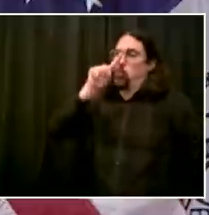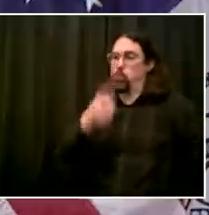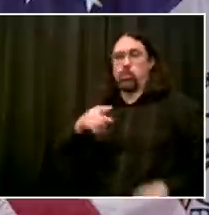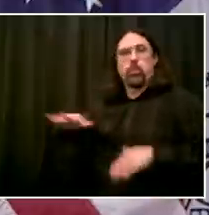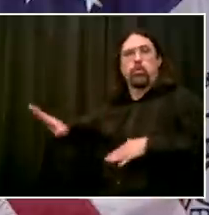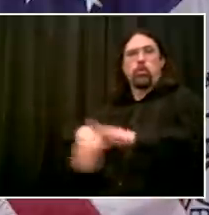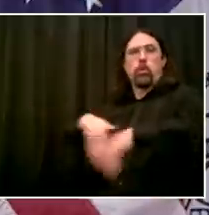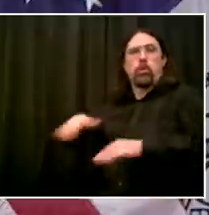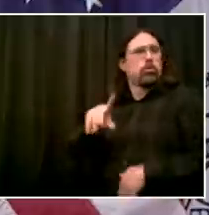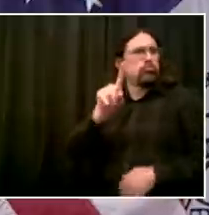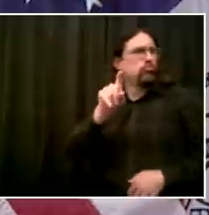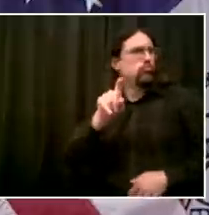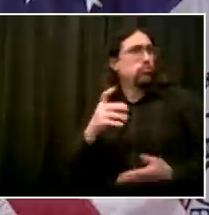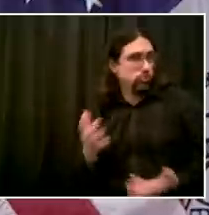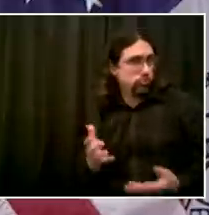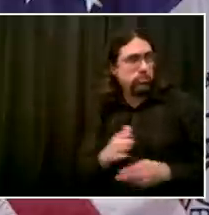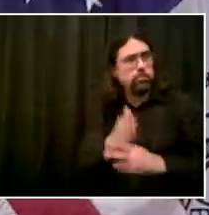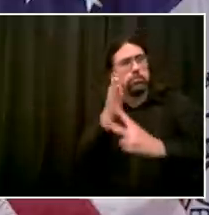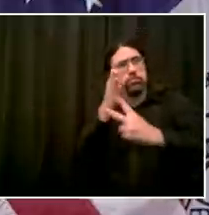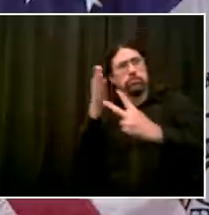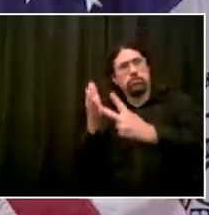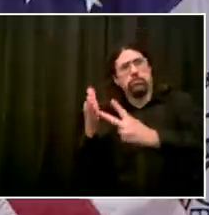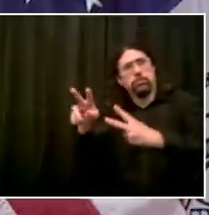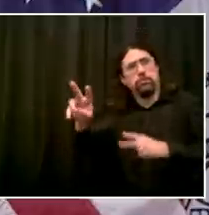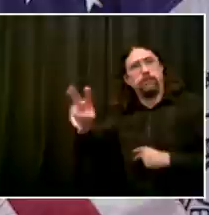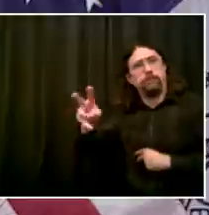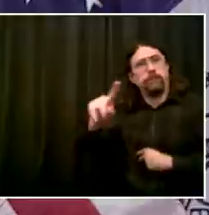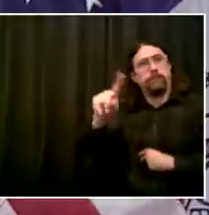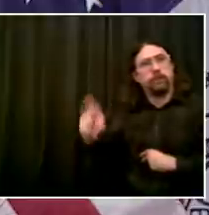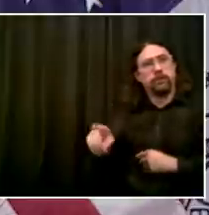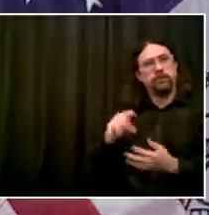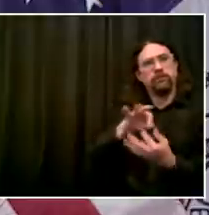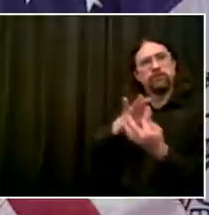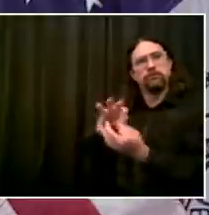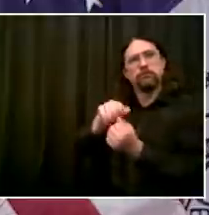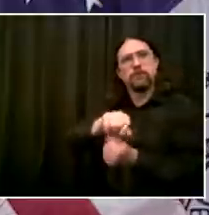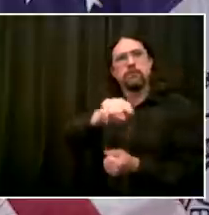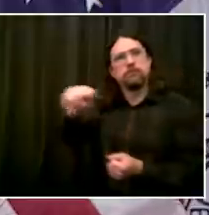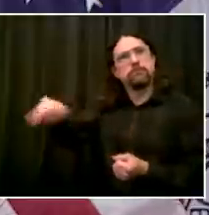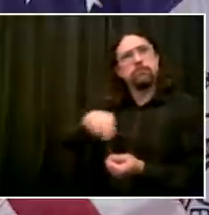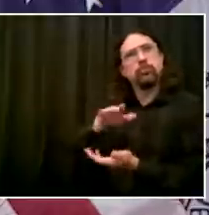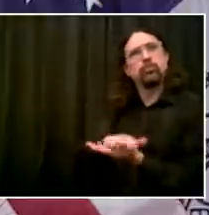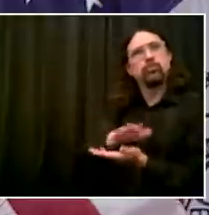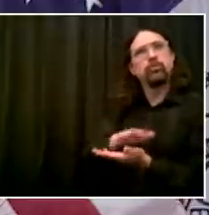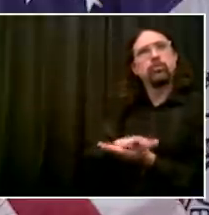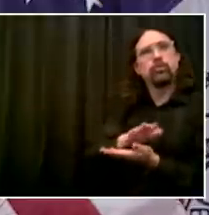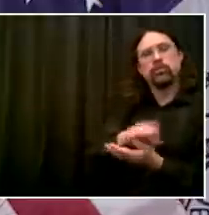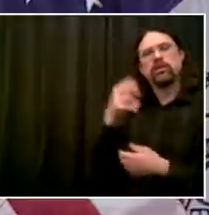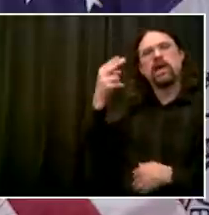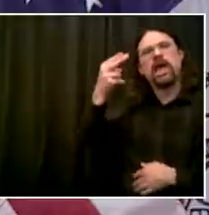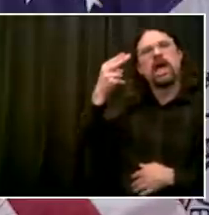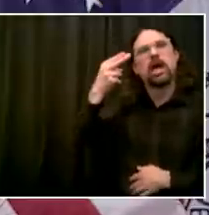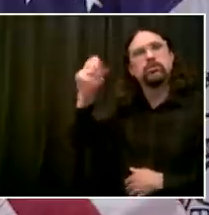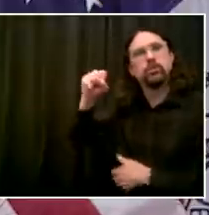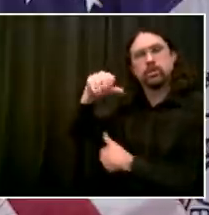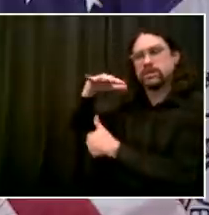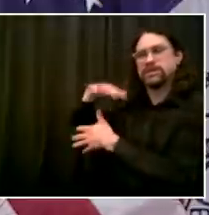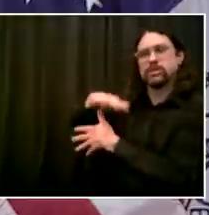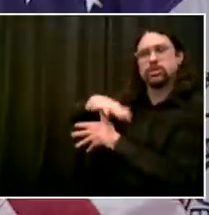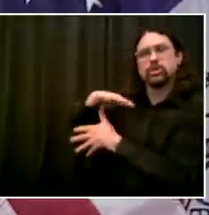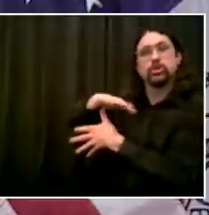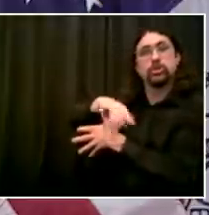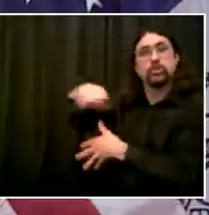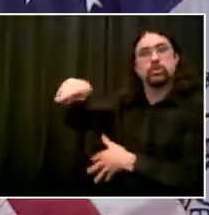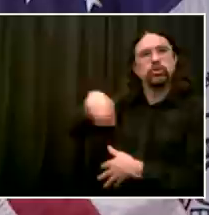on the virtual graduation just a few days ago, and we're going to have more to say on that. Typically, as you know, Juliet, these kind of celebrations